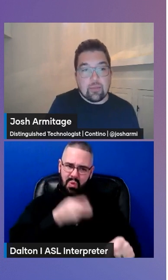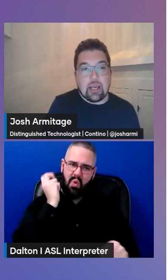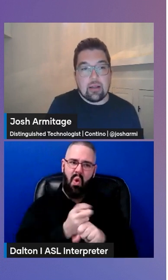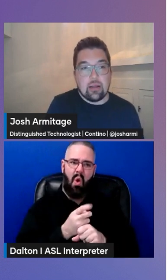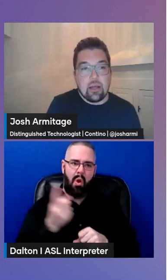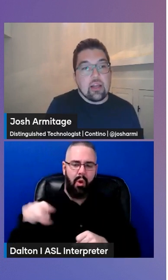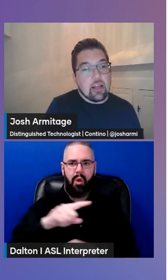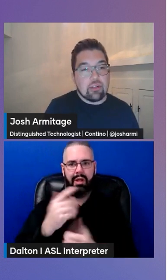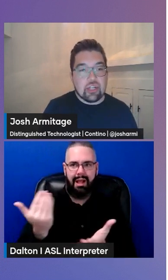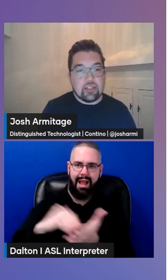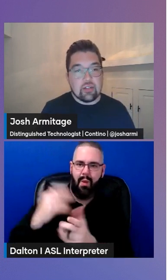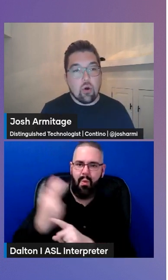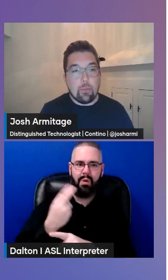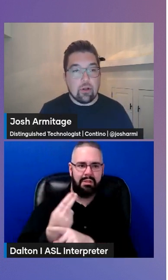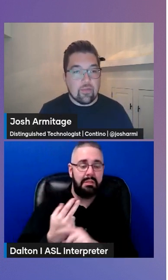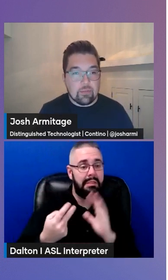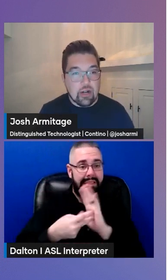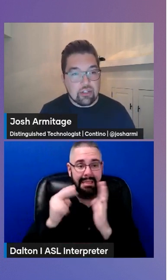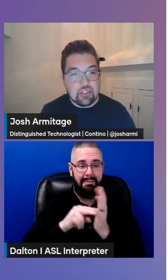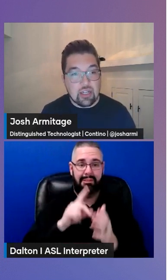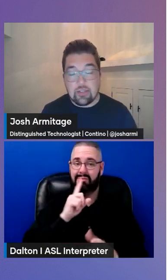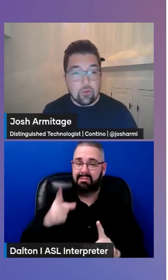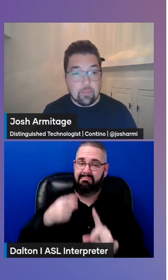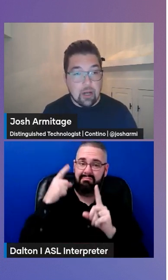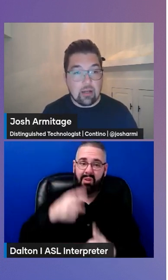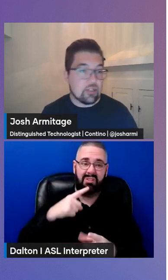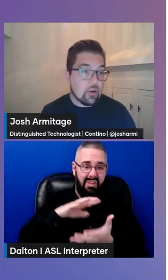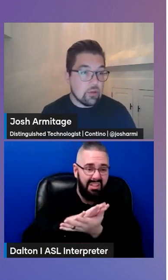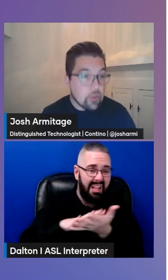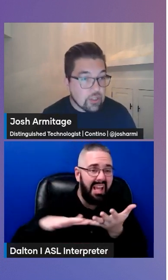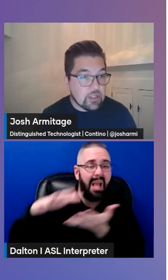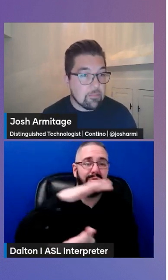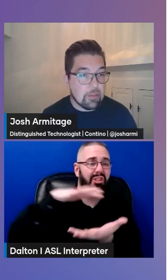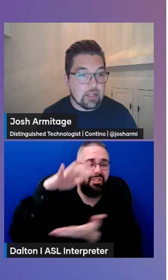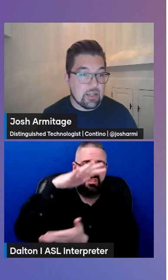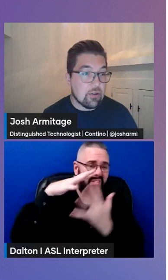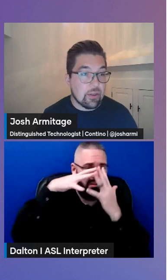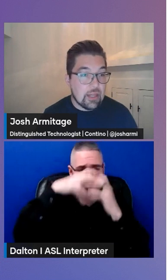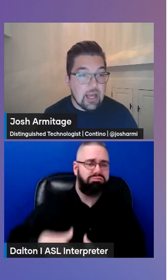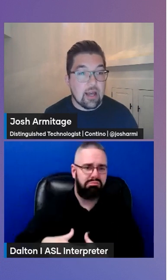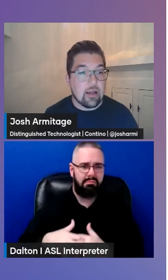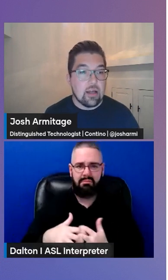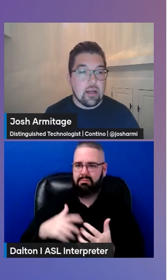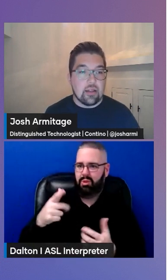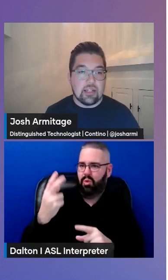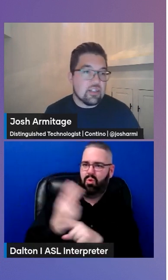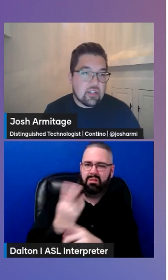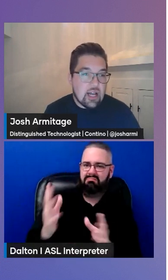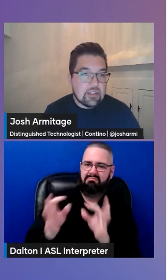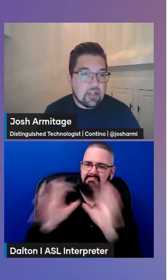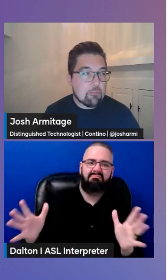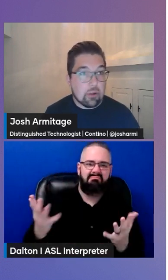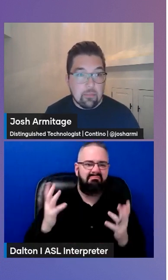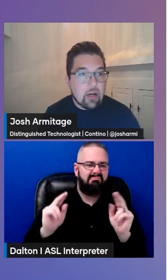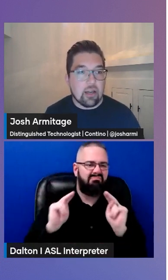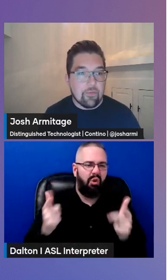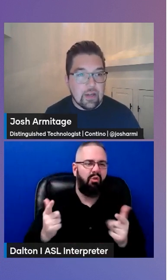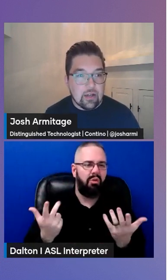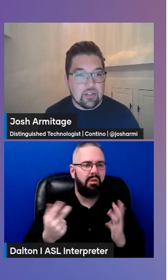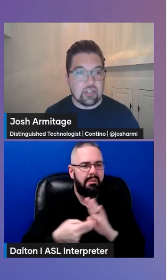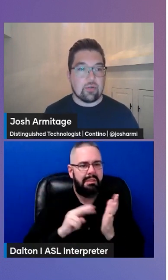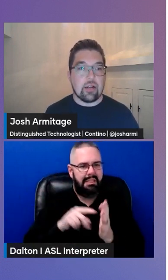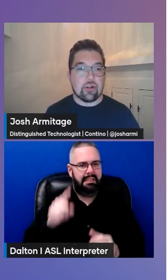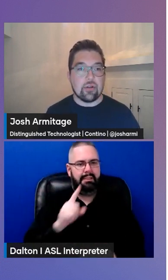using them again. In which case, this whole point of abstraction starts to fall apart because no one uses them because they're not there. This is classic product market